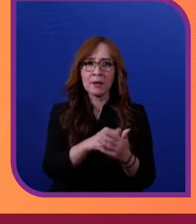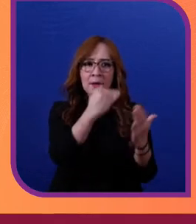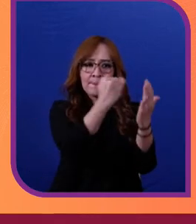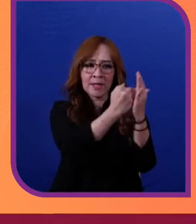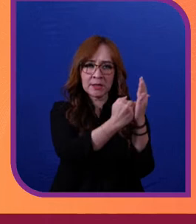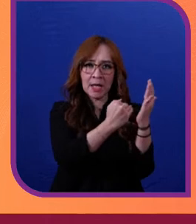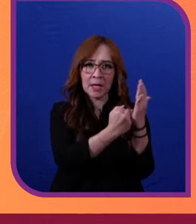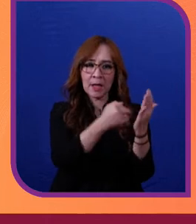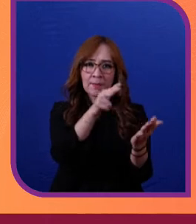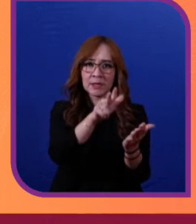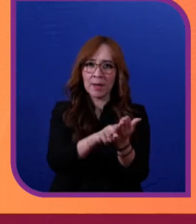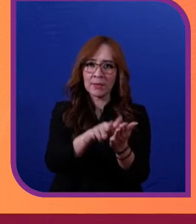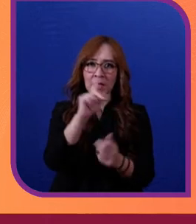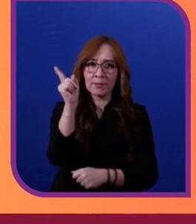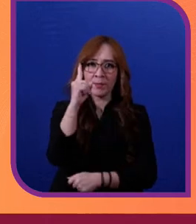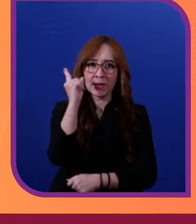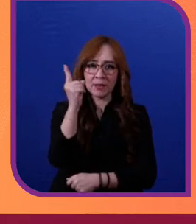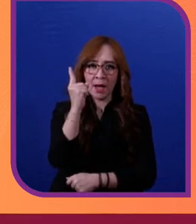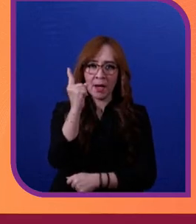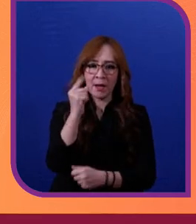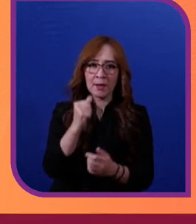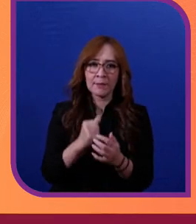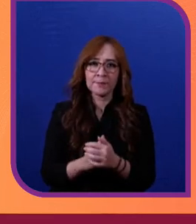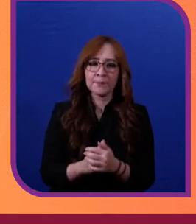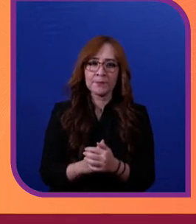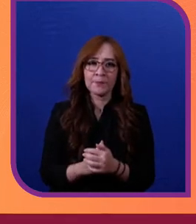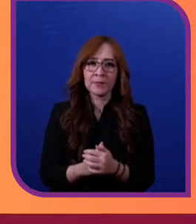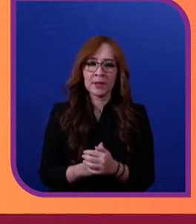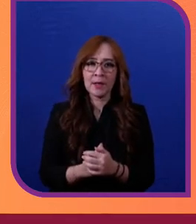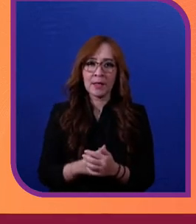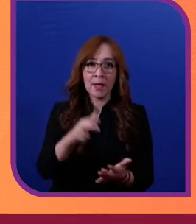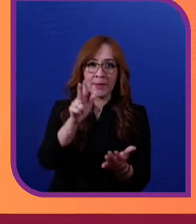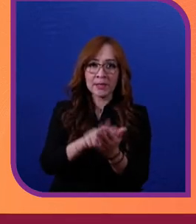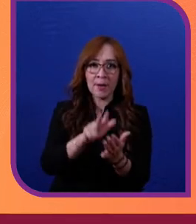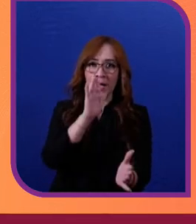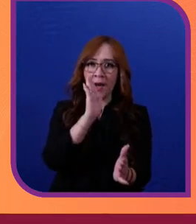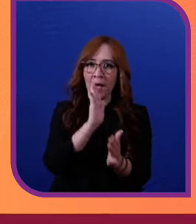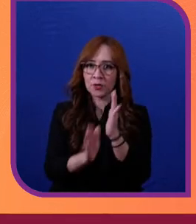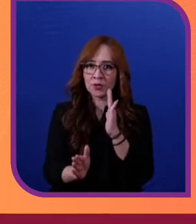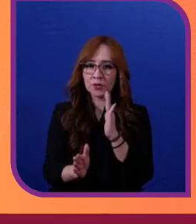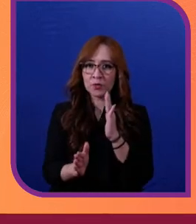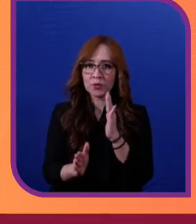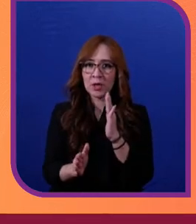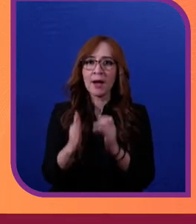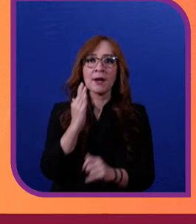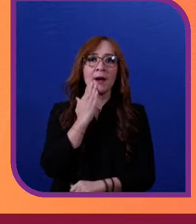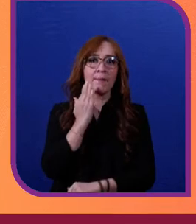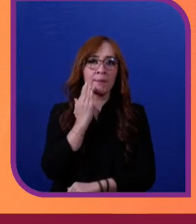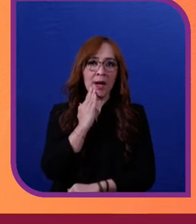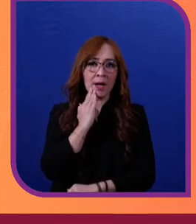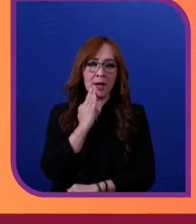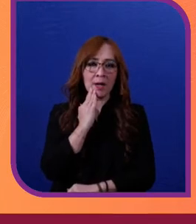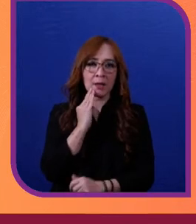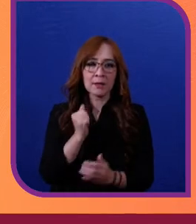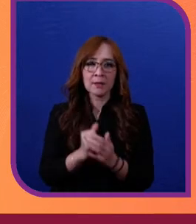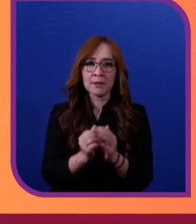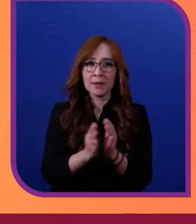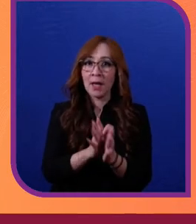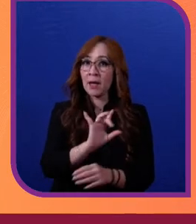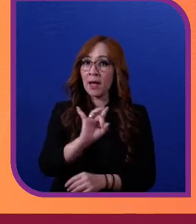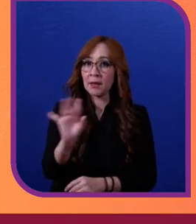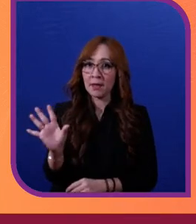most primitive vps Kim under isn't otherwise ganti of the